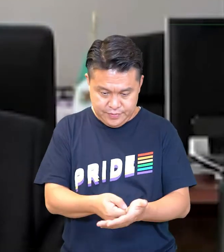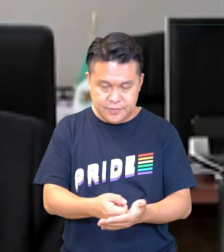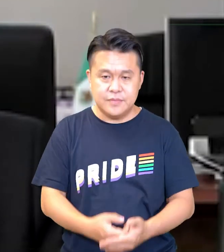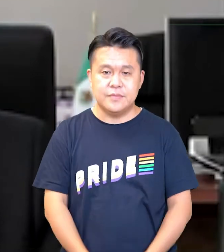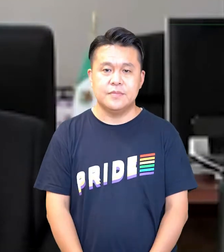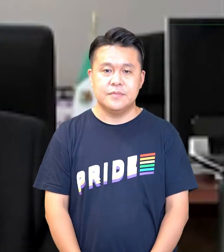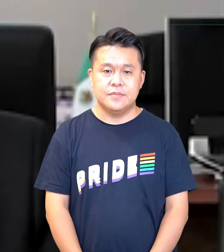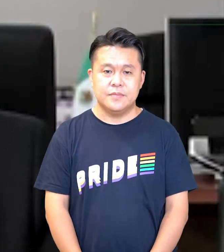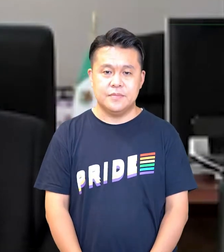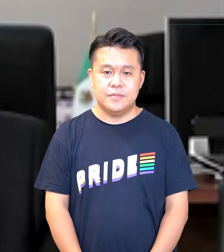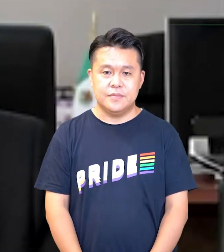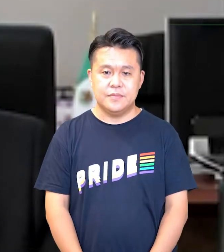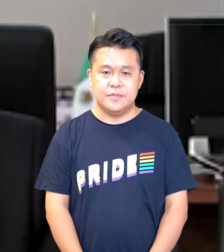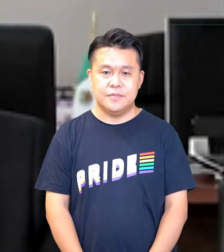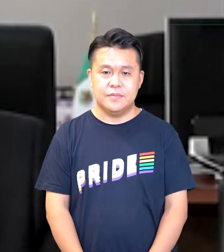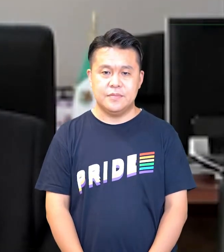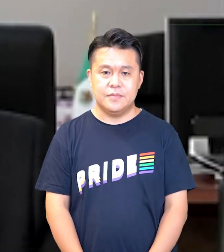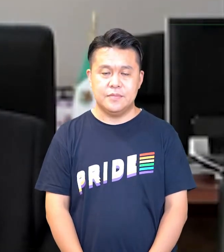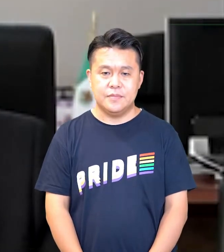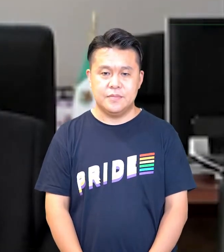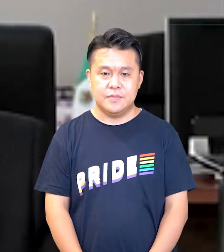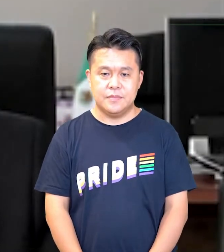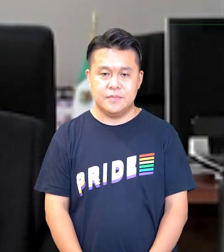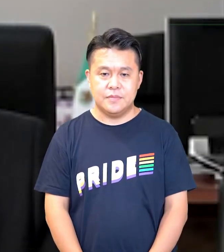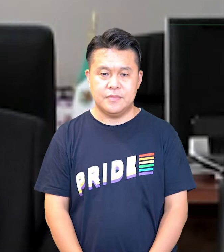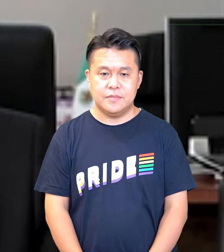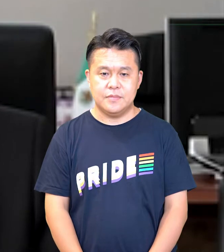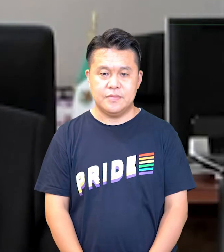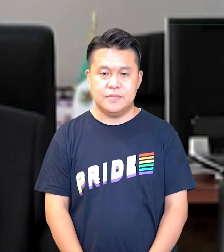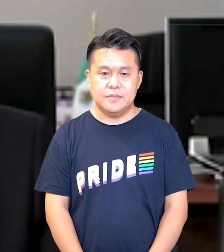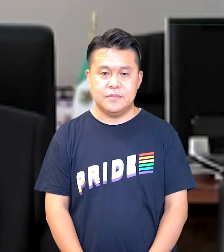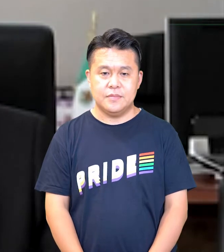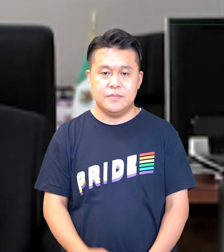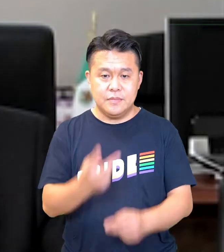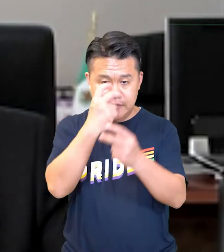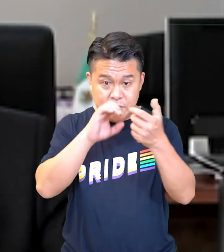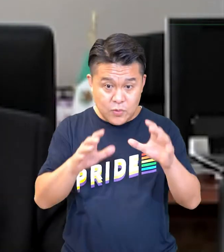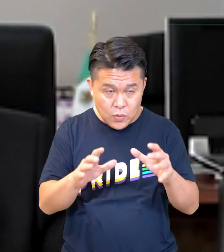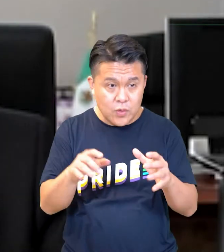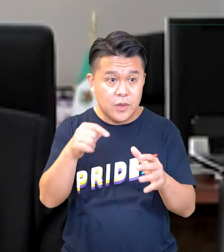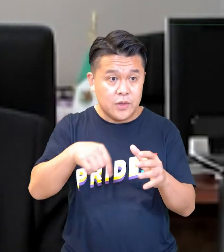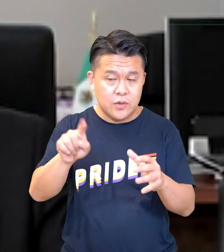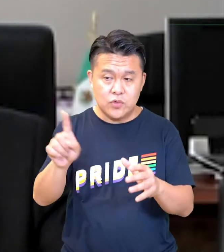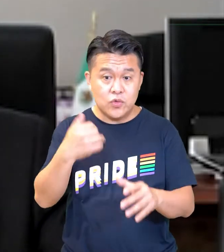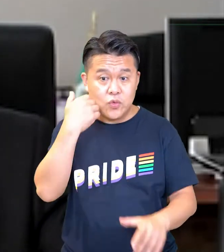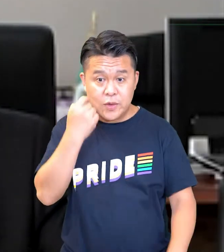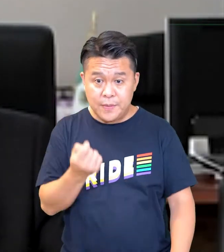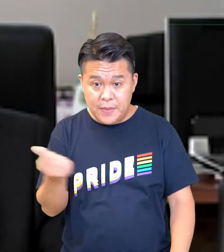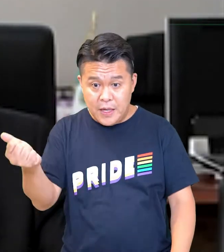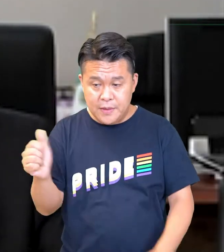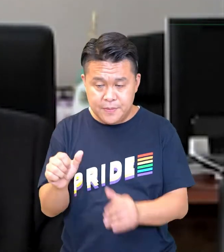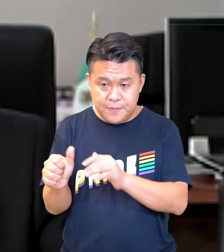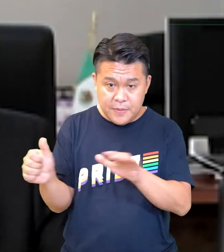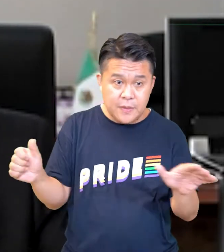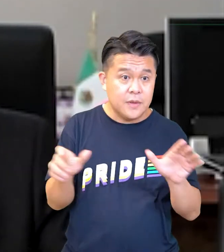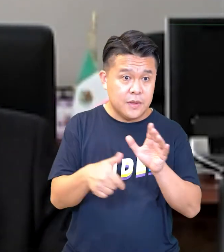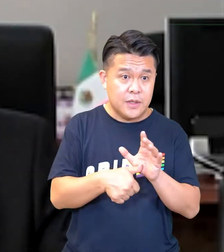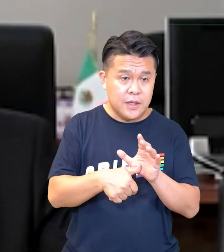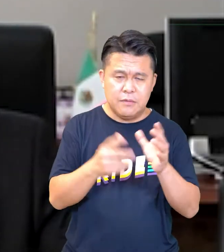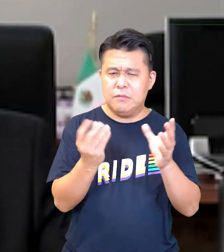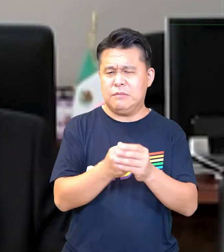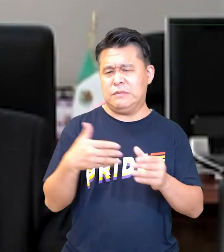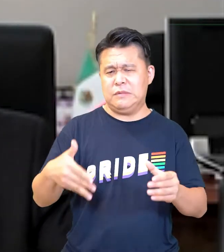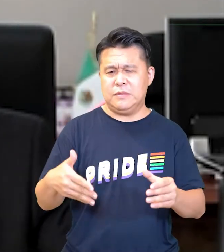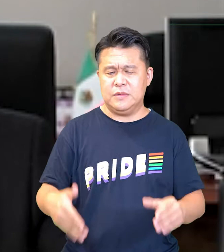richness rather than division. Our country is incomplete when someone is left aside,